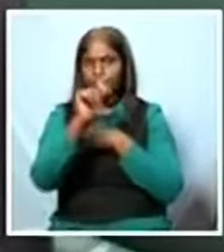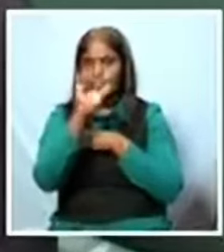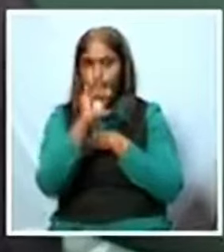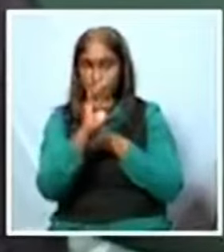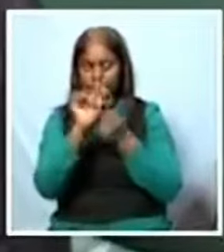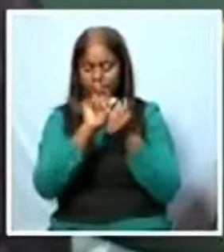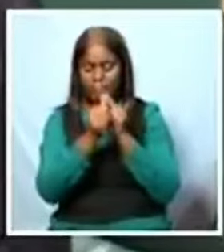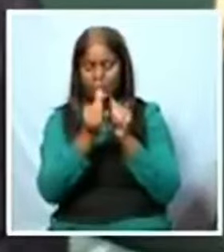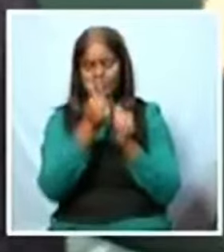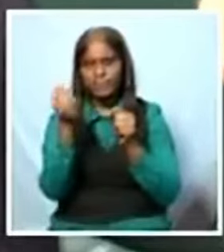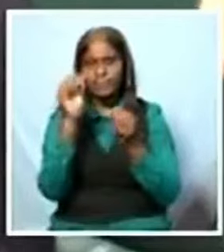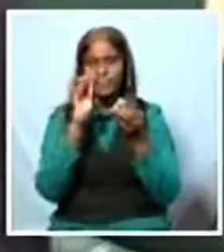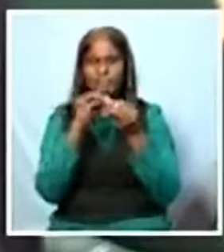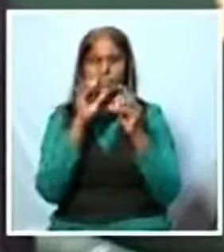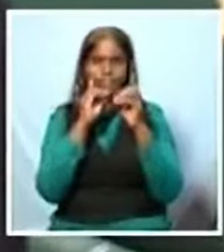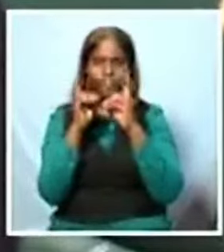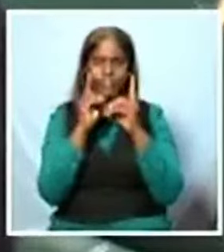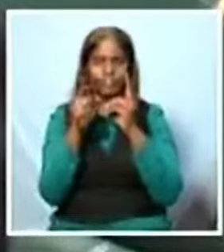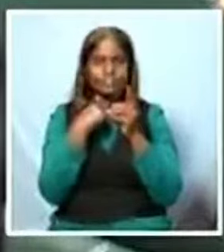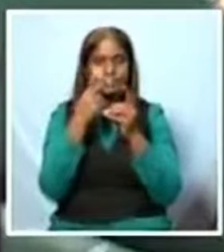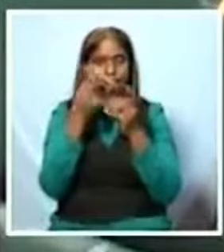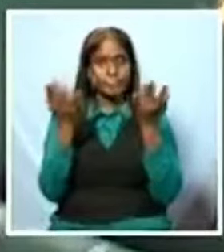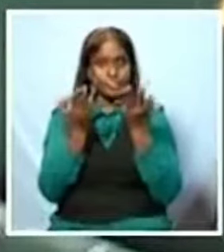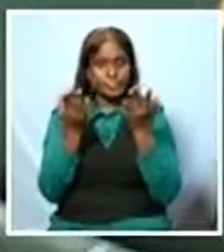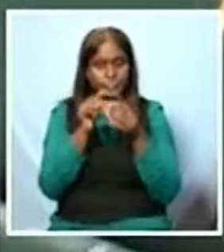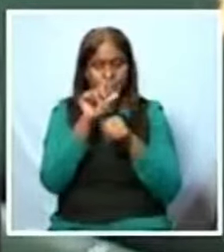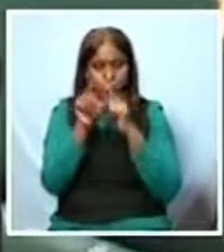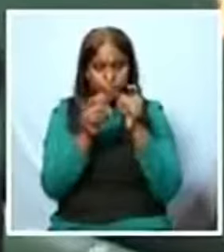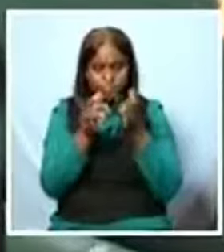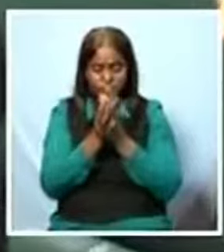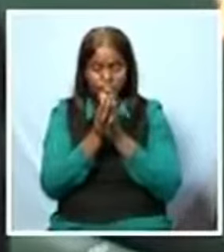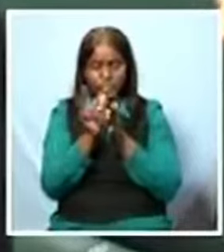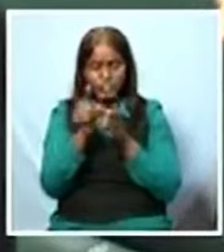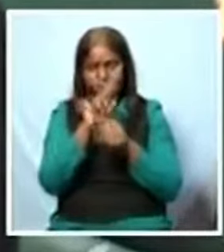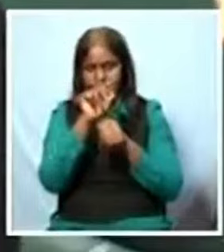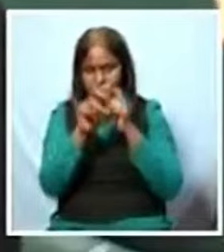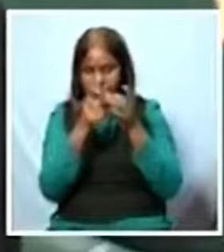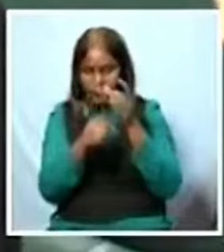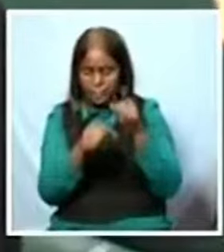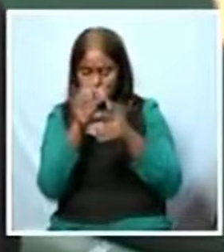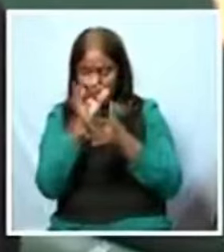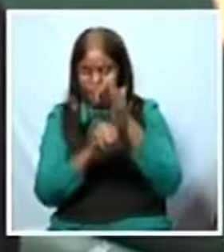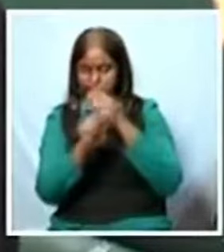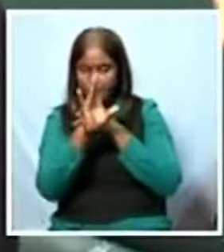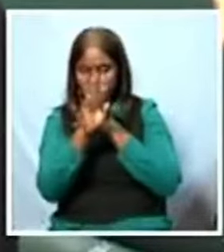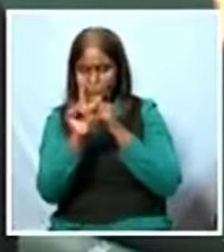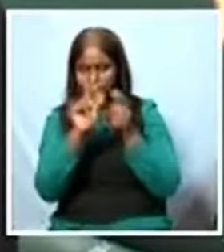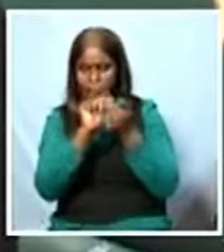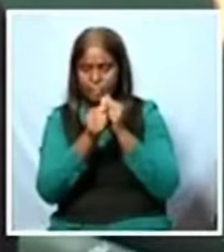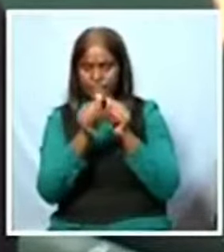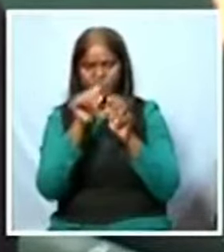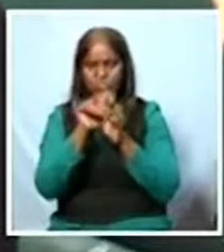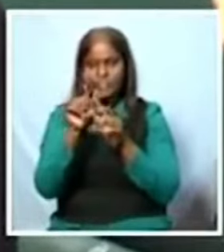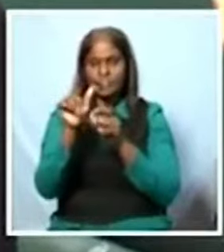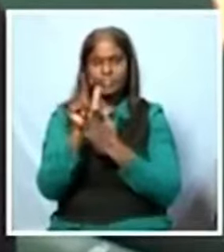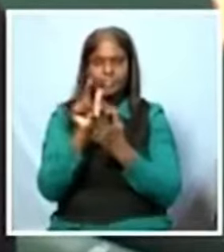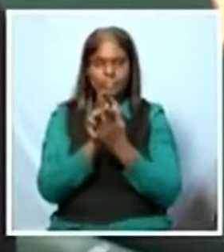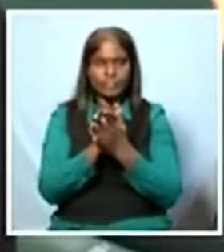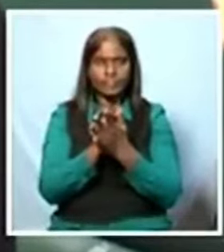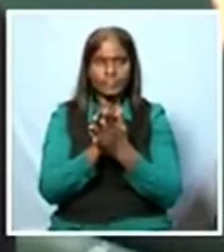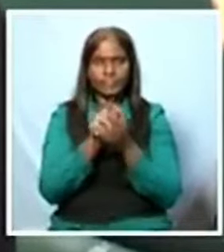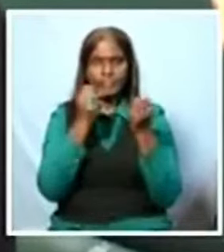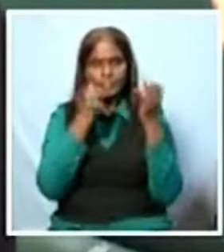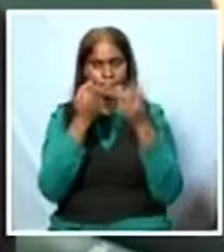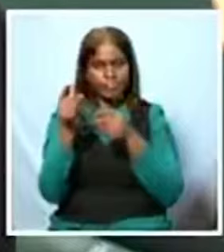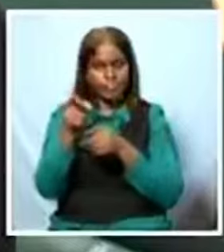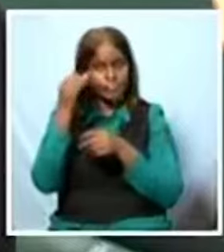as amended. Any further debate? I see none. I put the question. The question is that clause 17 as amended stands part of the bill. As